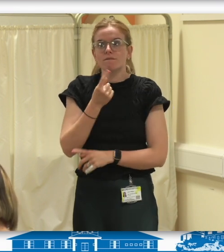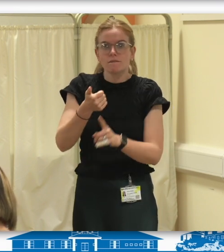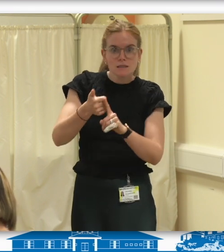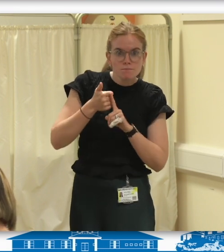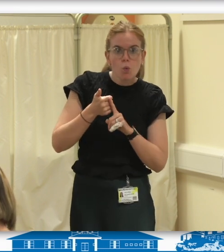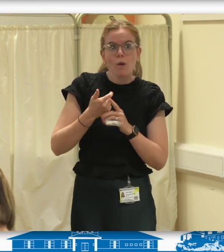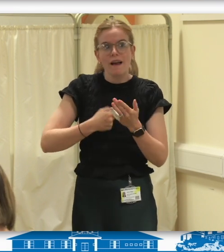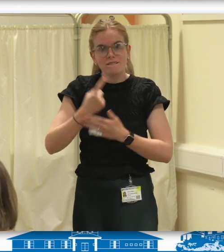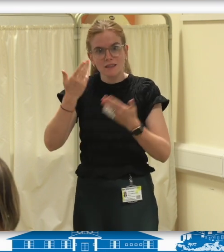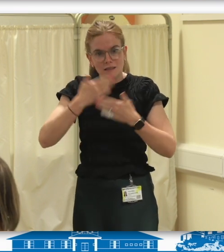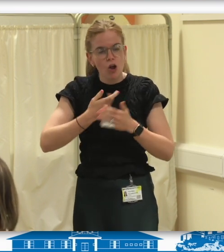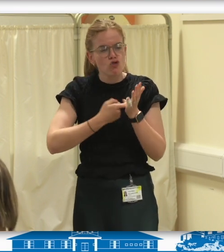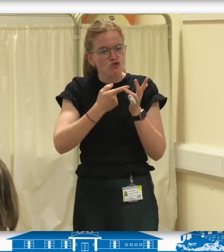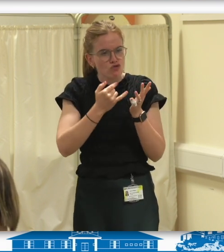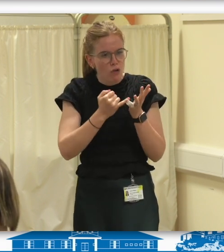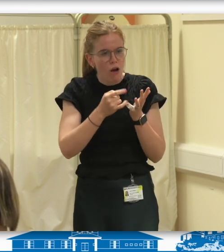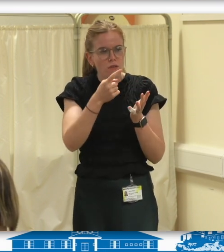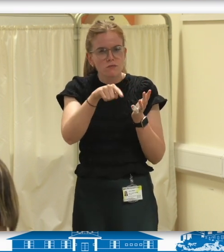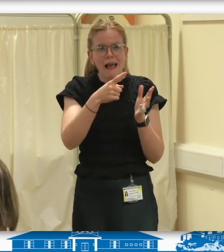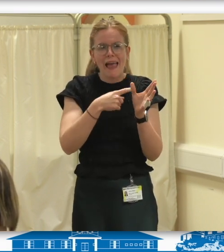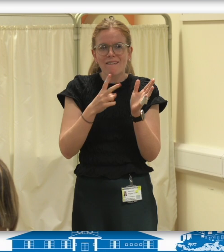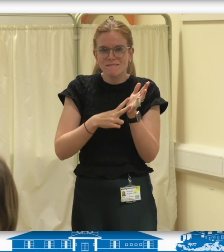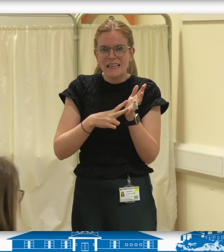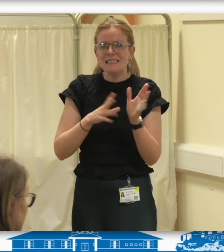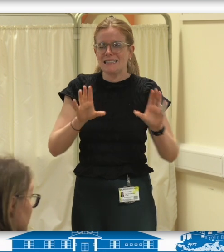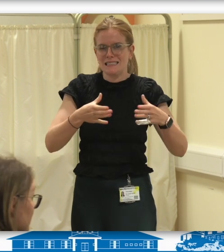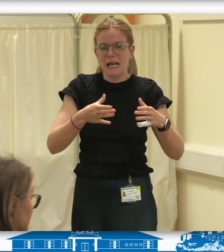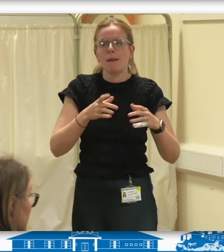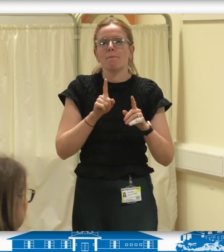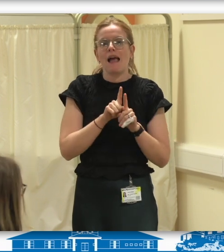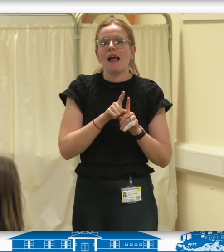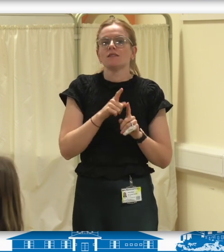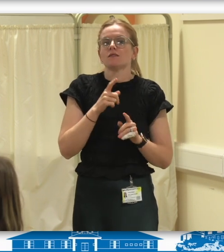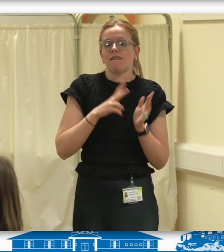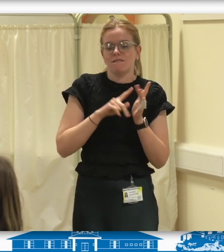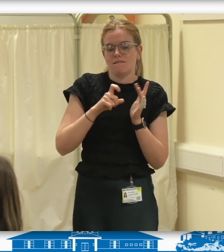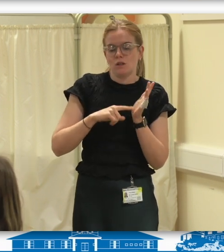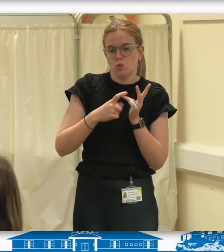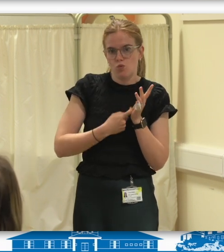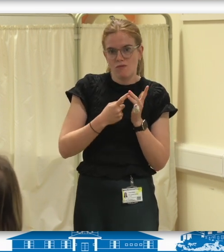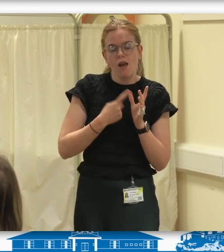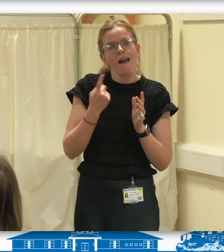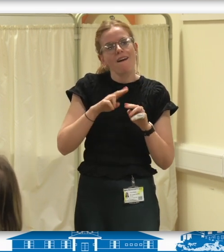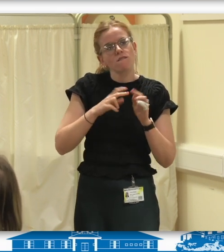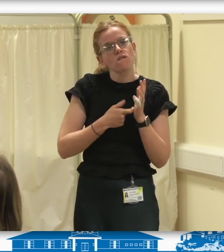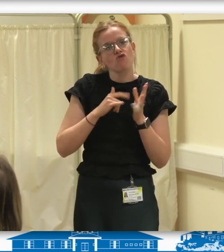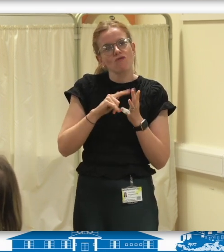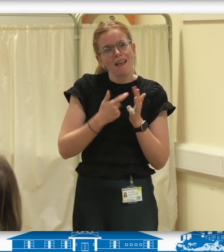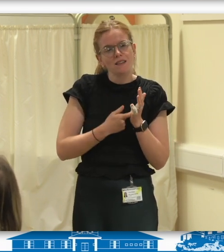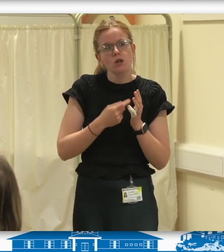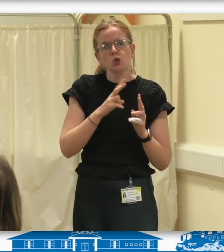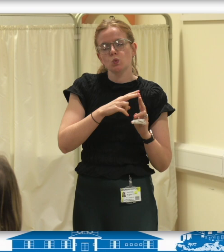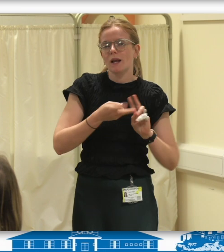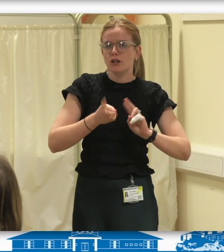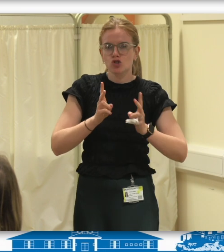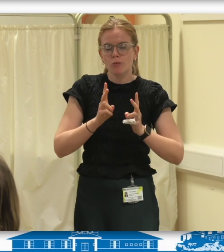support the event, Ross and the AV team, Victoria and Fraser, our BSL interpreters have done a fantastic job